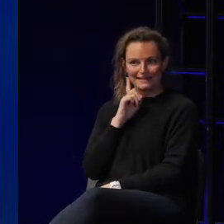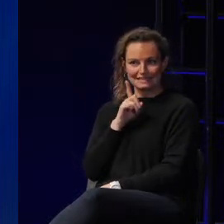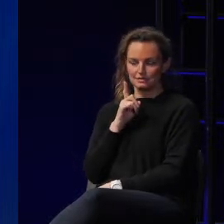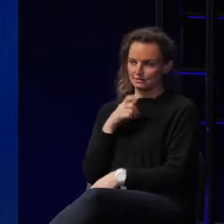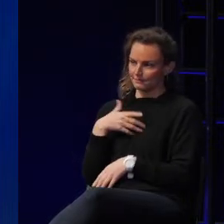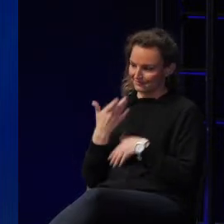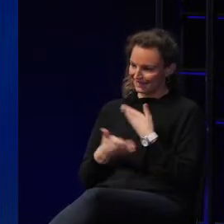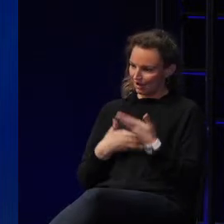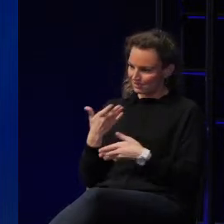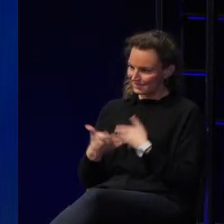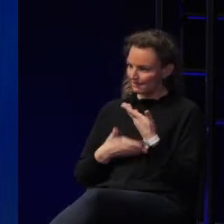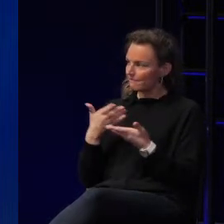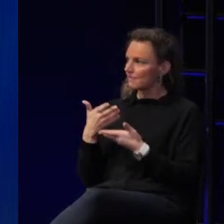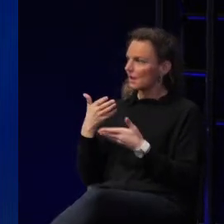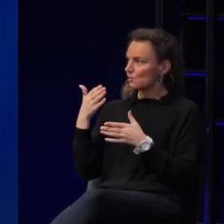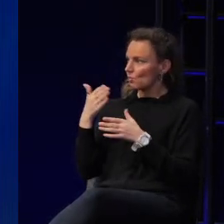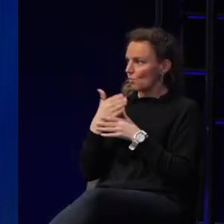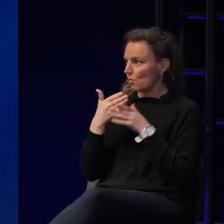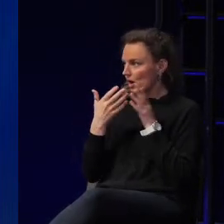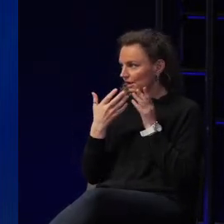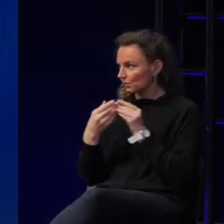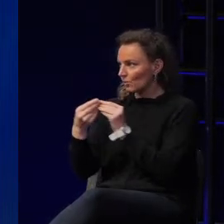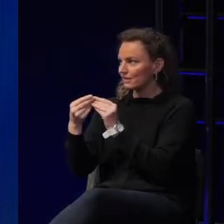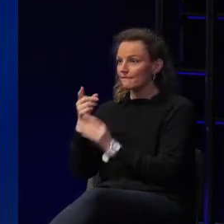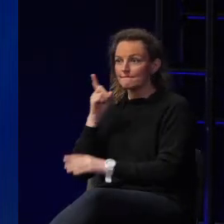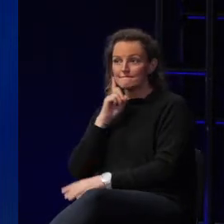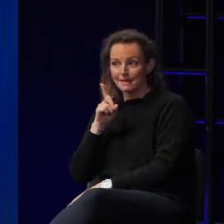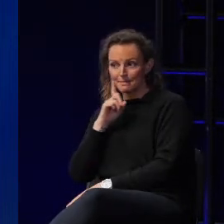and working exclusively with female DOPs.